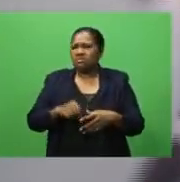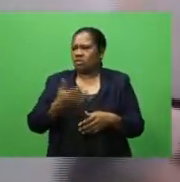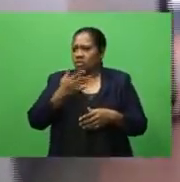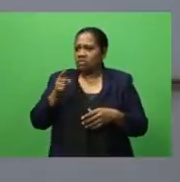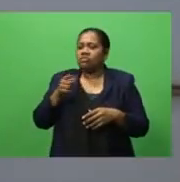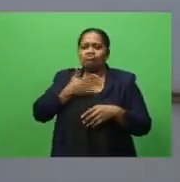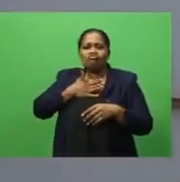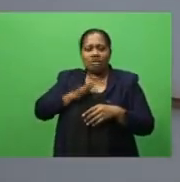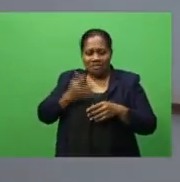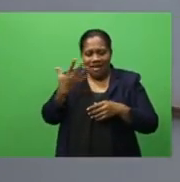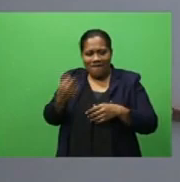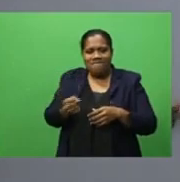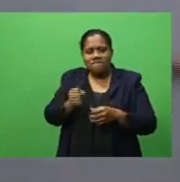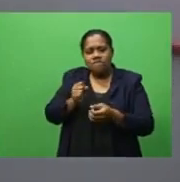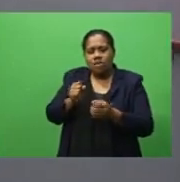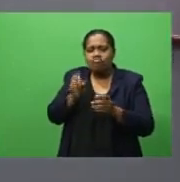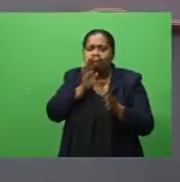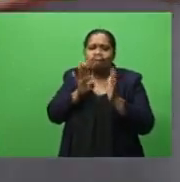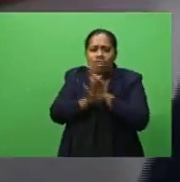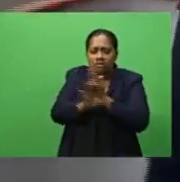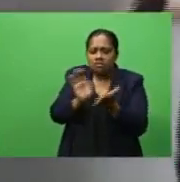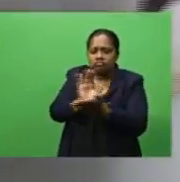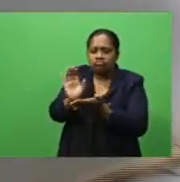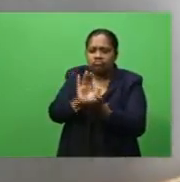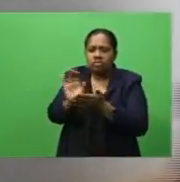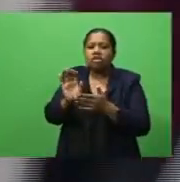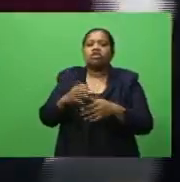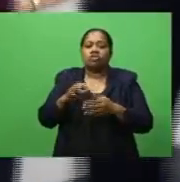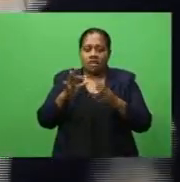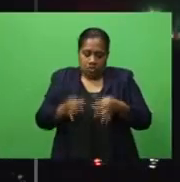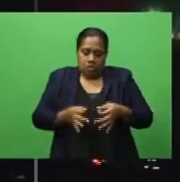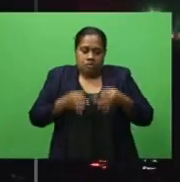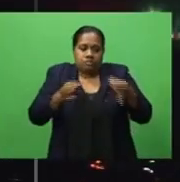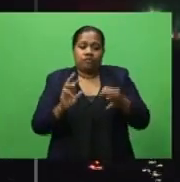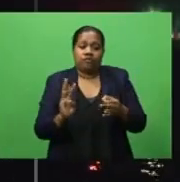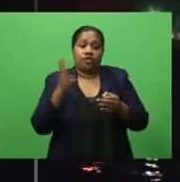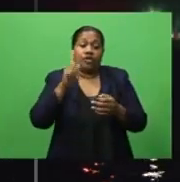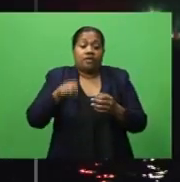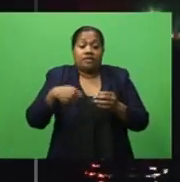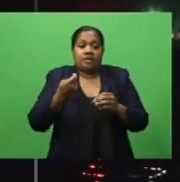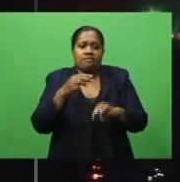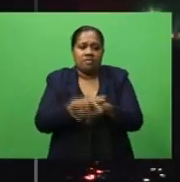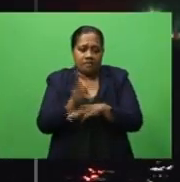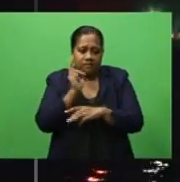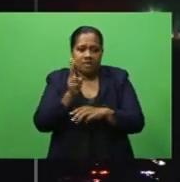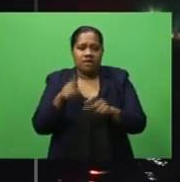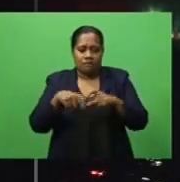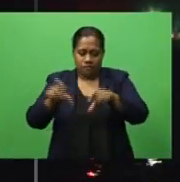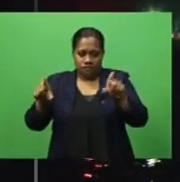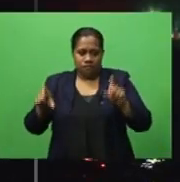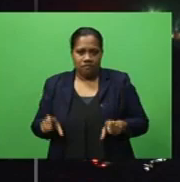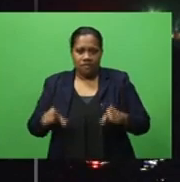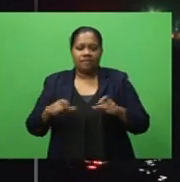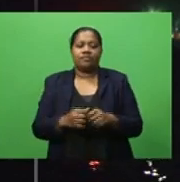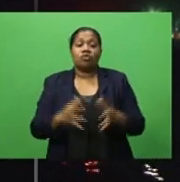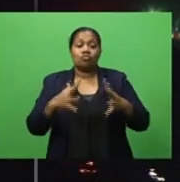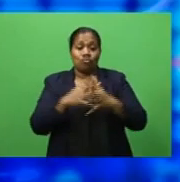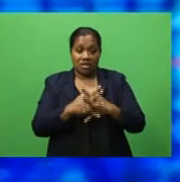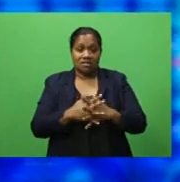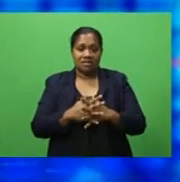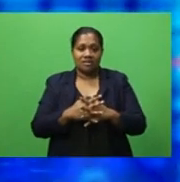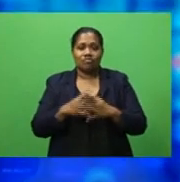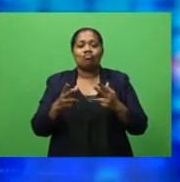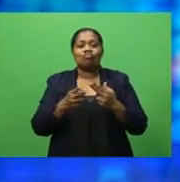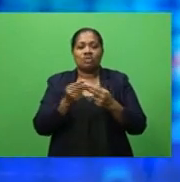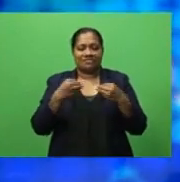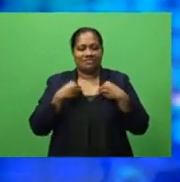counsel, and the case will be recalled on the 3rd of next month. And Whitney is here with the latest in business.